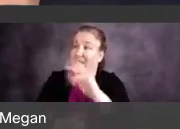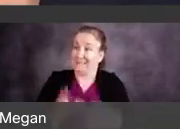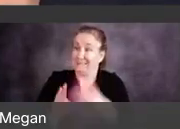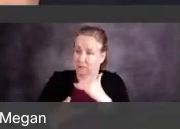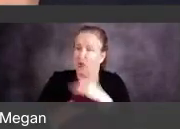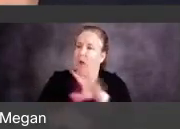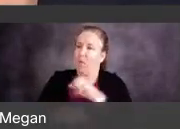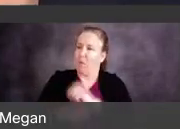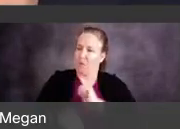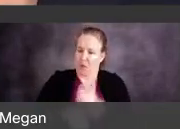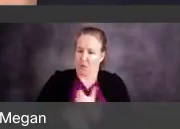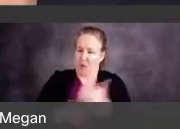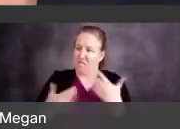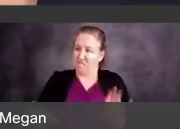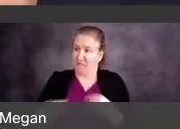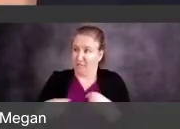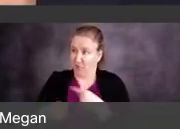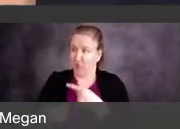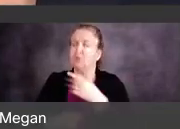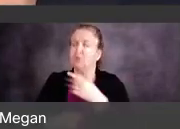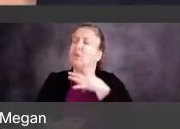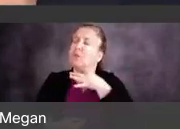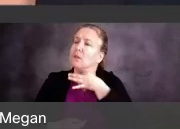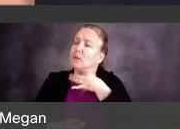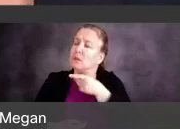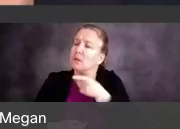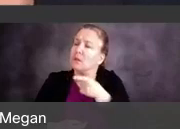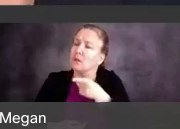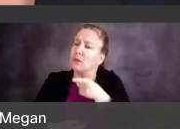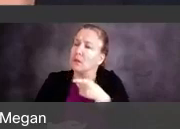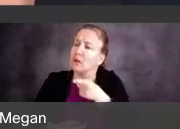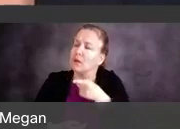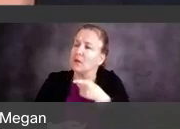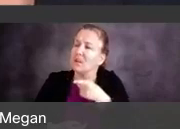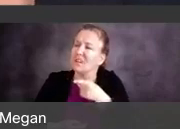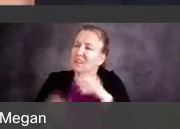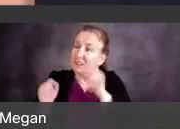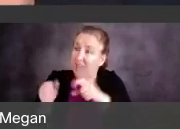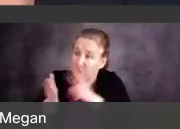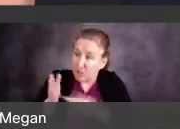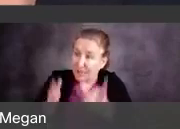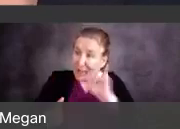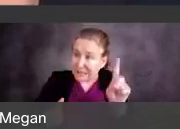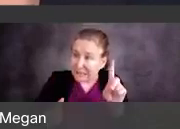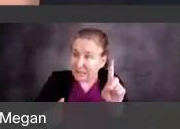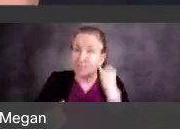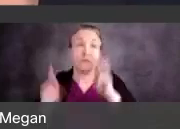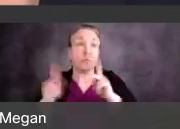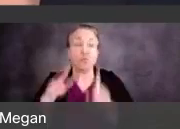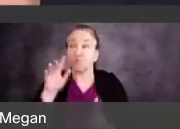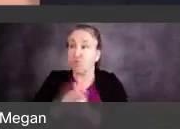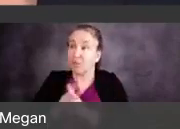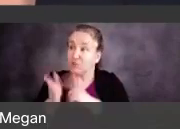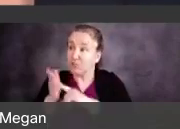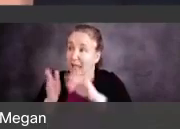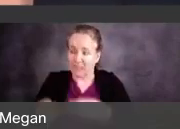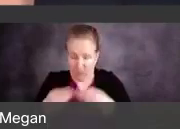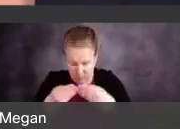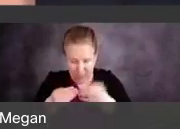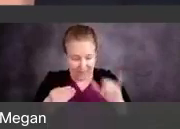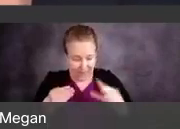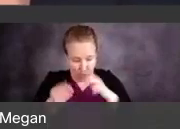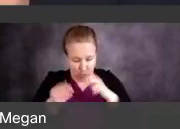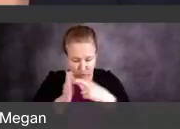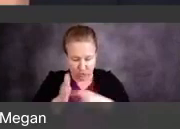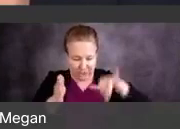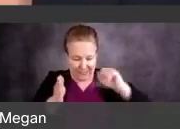appointment. Is there any way that you could check IDs when people come in to say this is the person who registered,